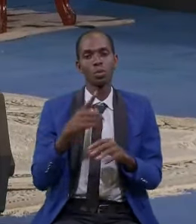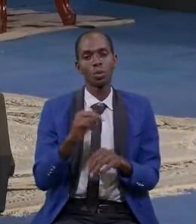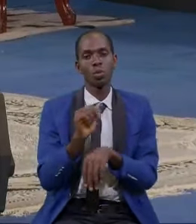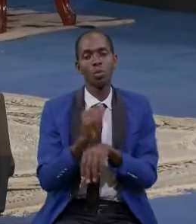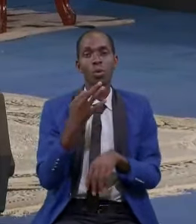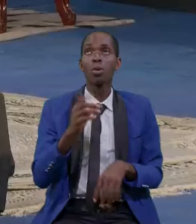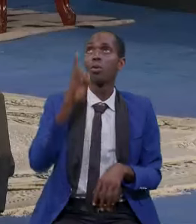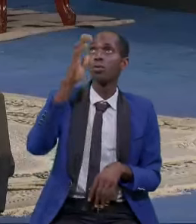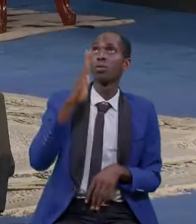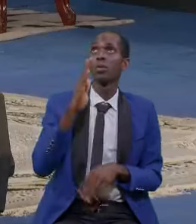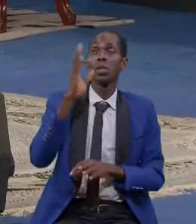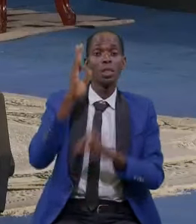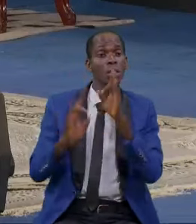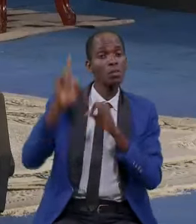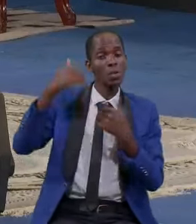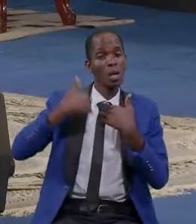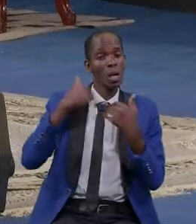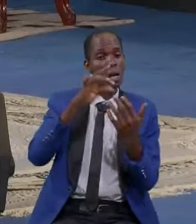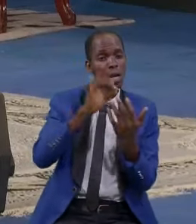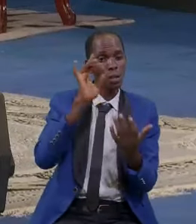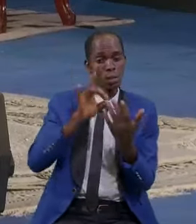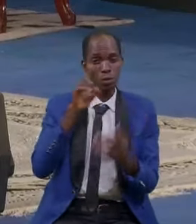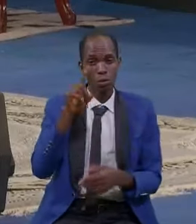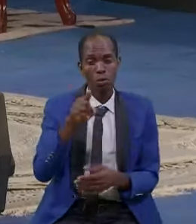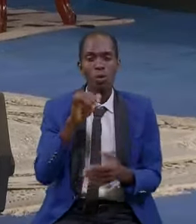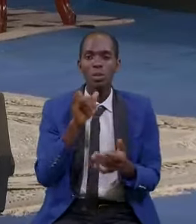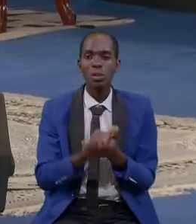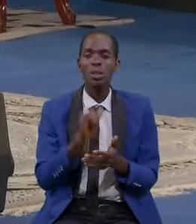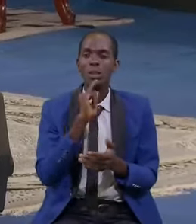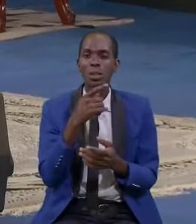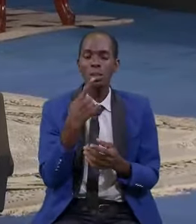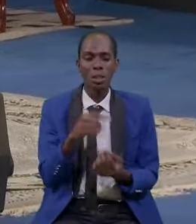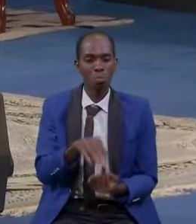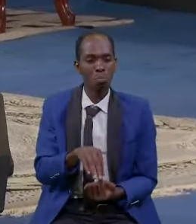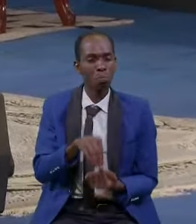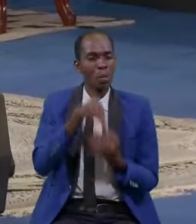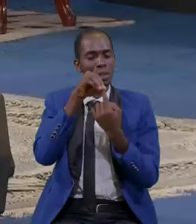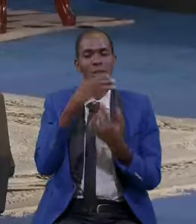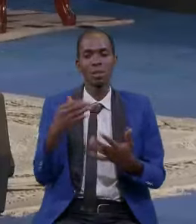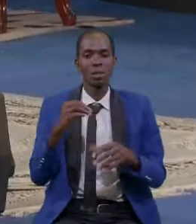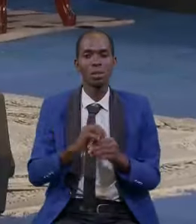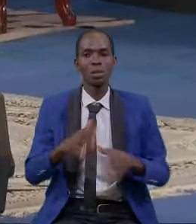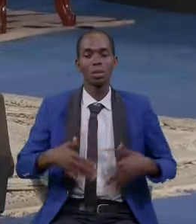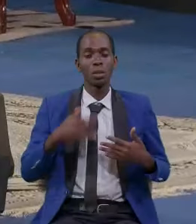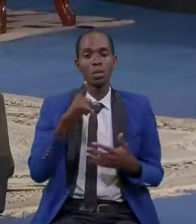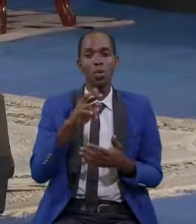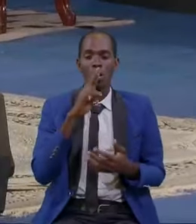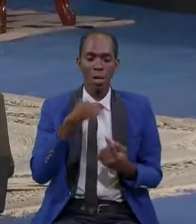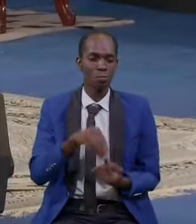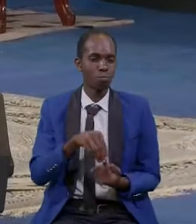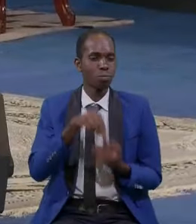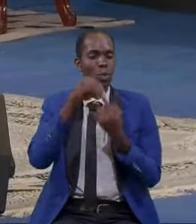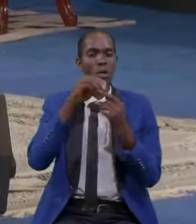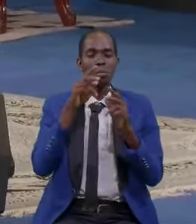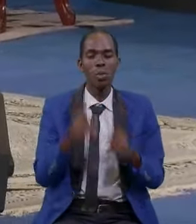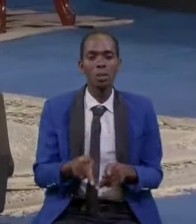that sacredness is in your life, that you know you're a sacred person, selected person,